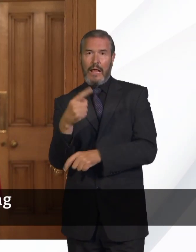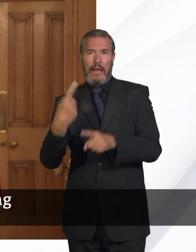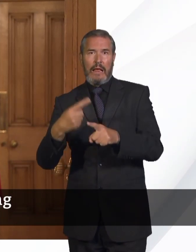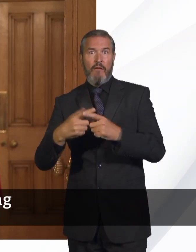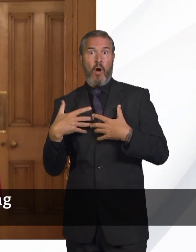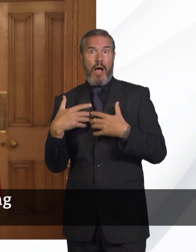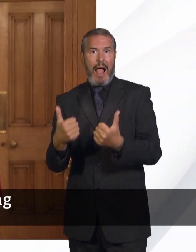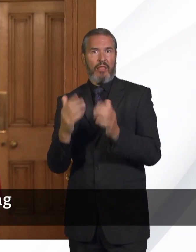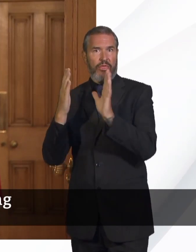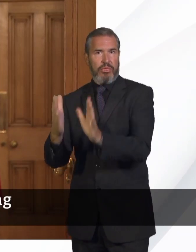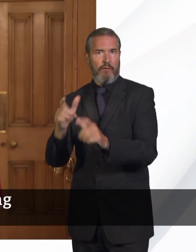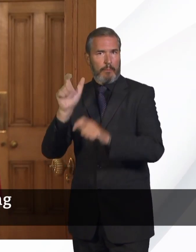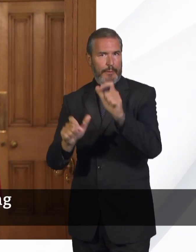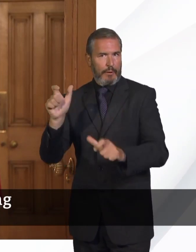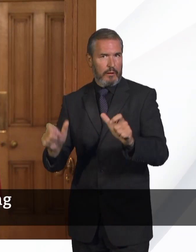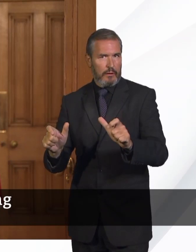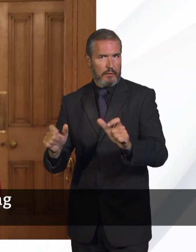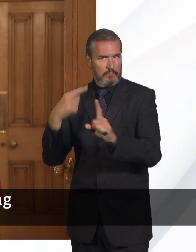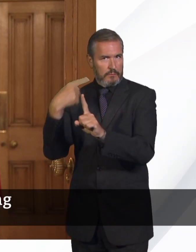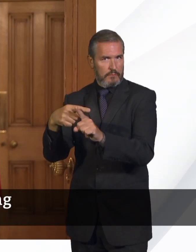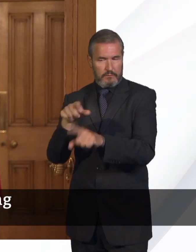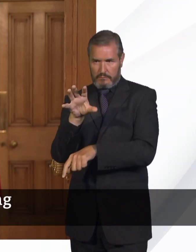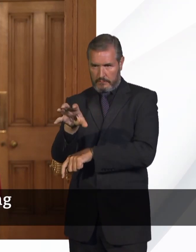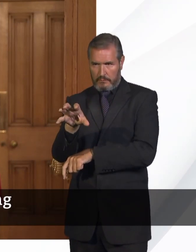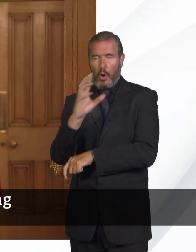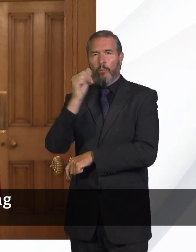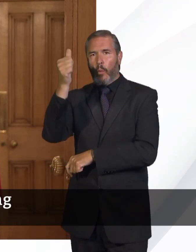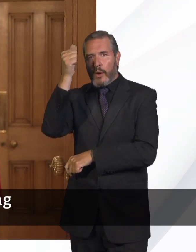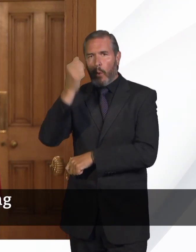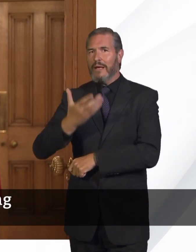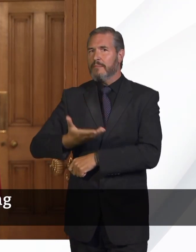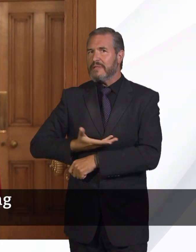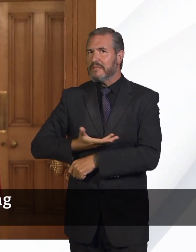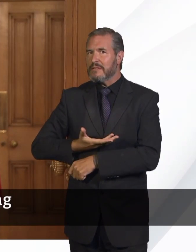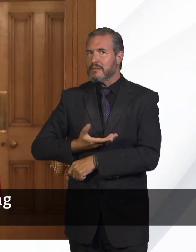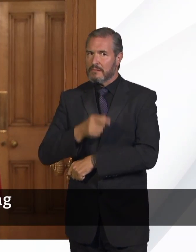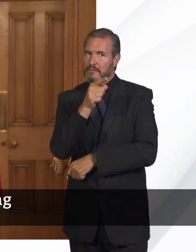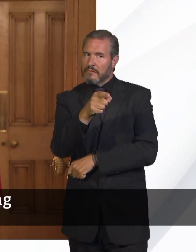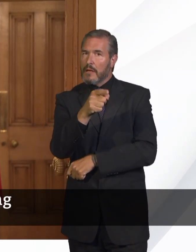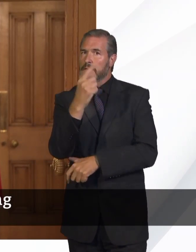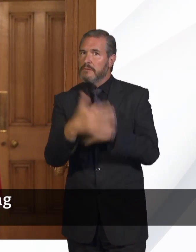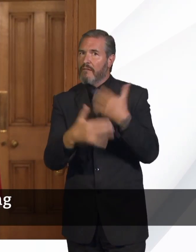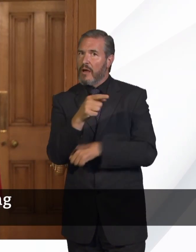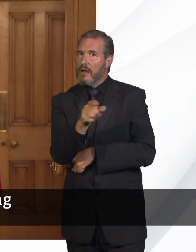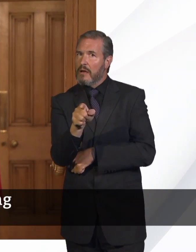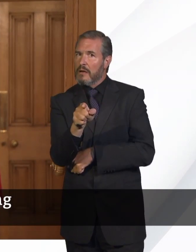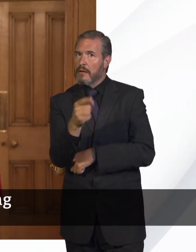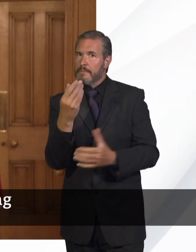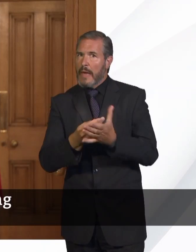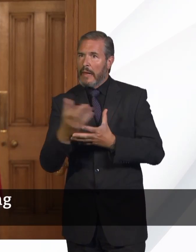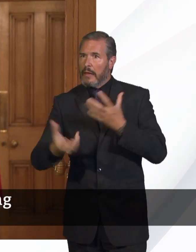health challenge in front of us, we recognise our debt to businesses which have played such a vital role in